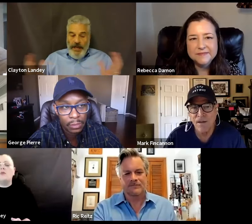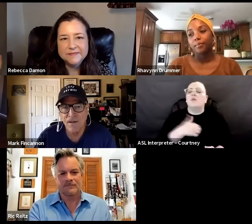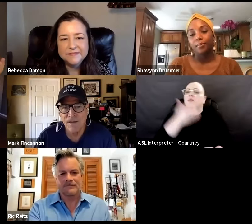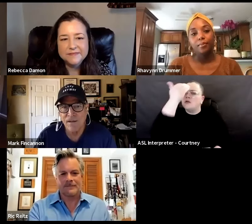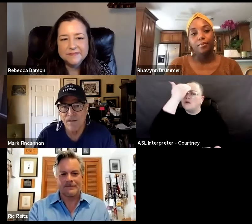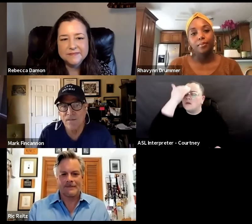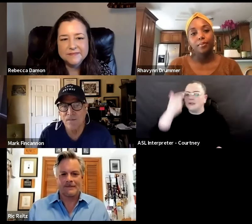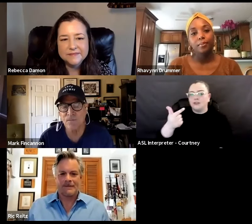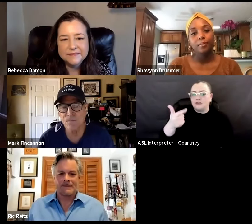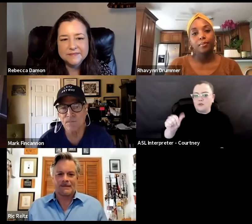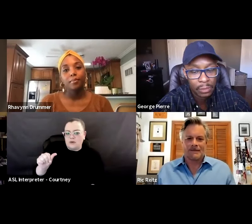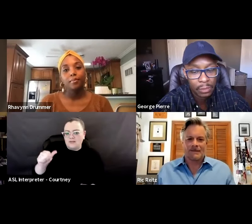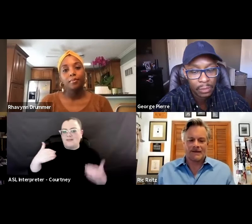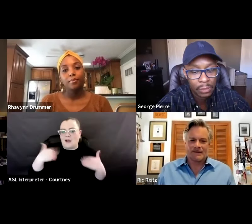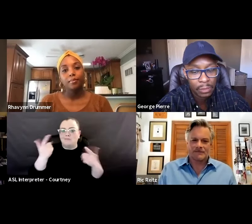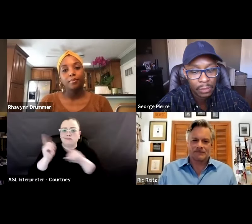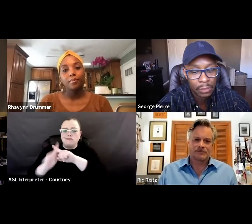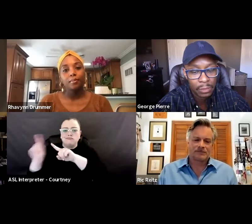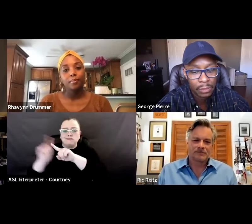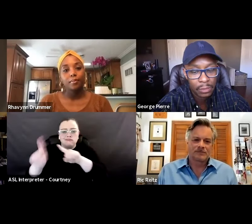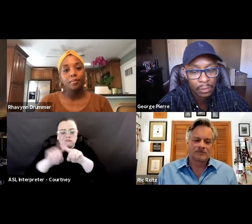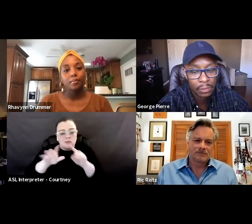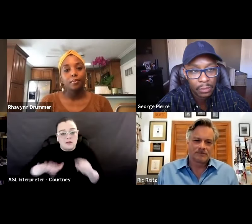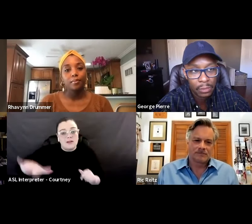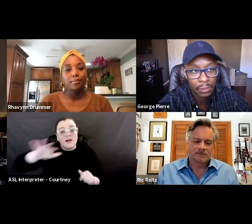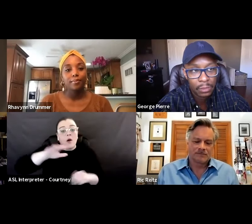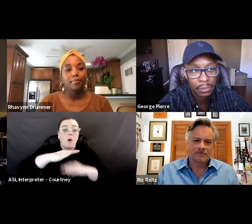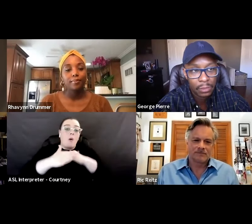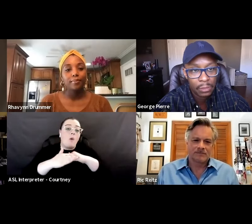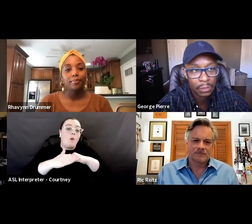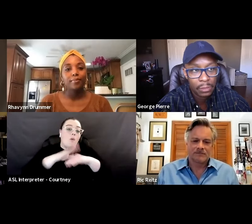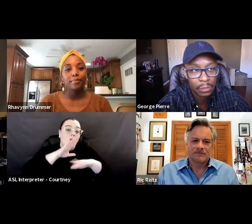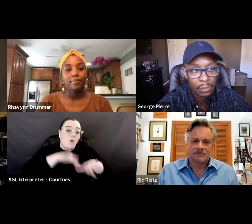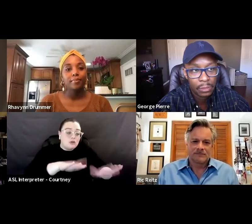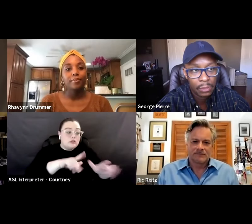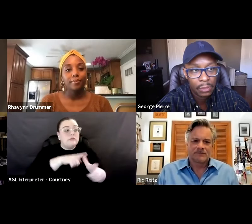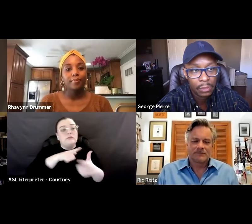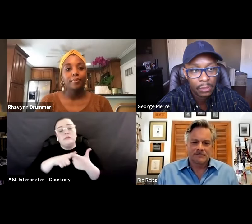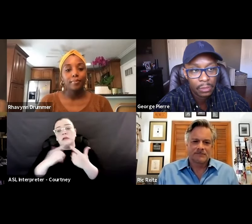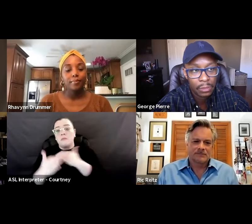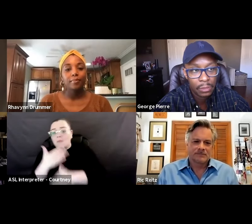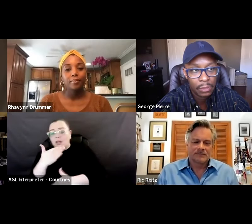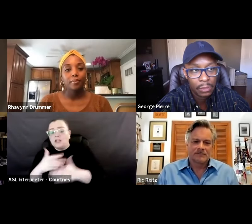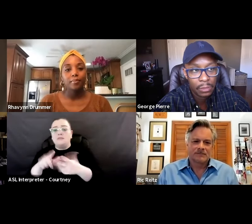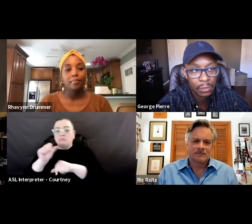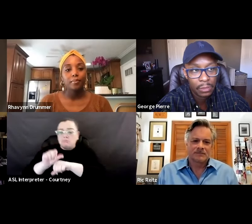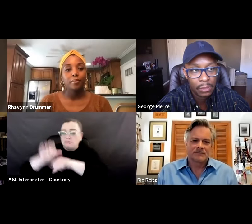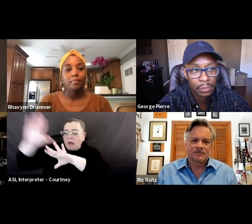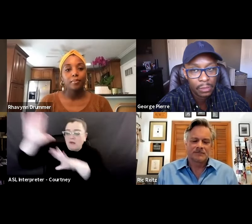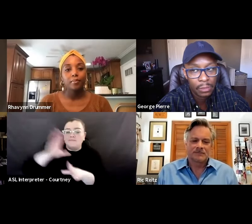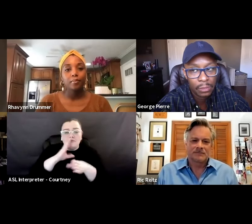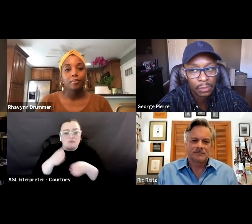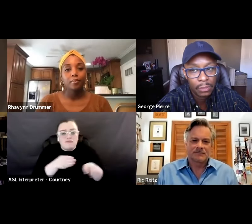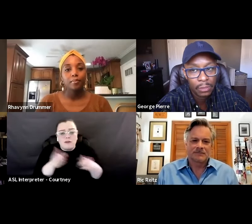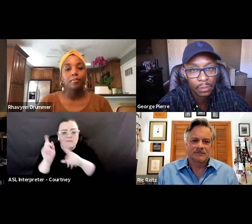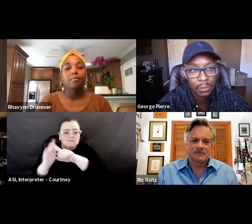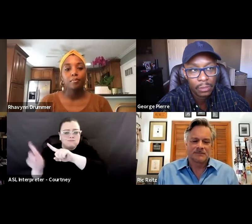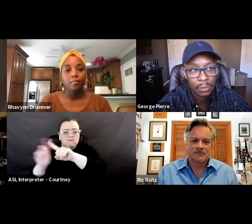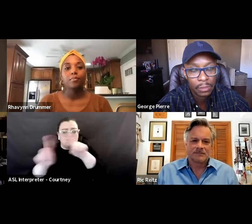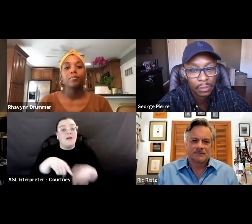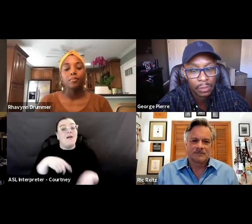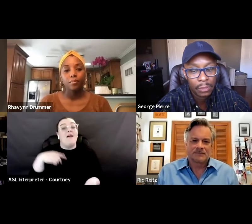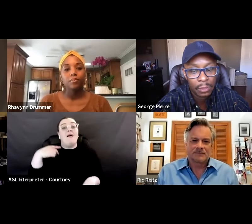full gamut of locations, from oceans and beach to mountains, canyons, rivers, everything in between. And Atlanta's sub for metro locations